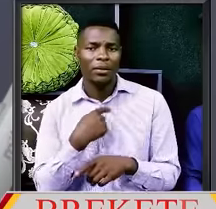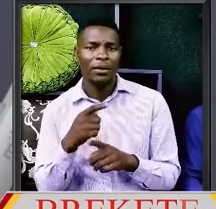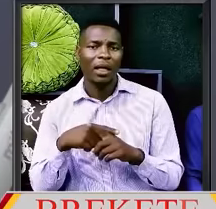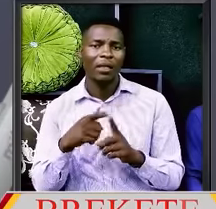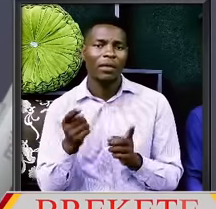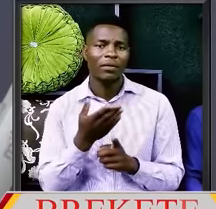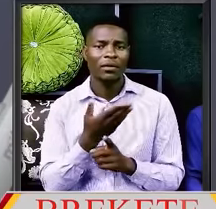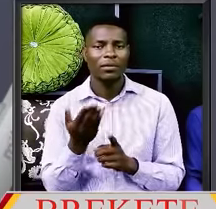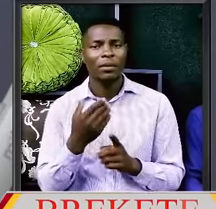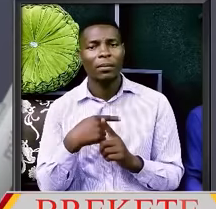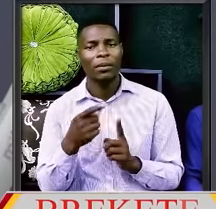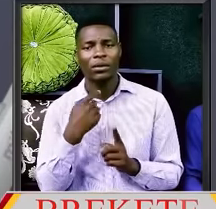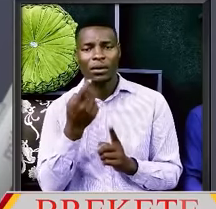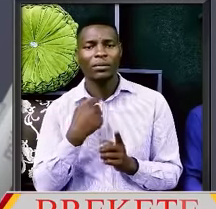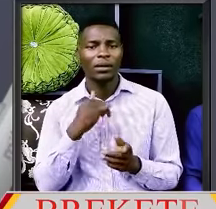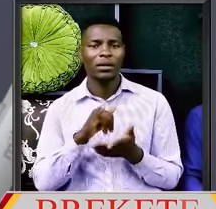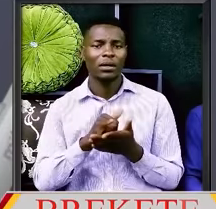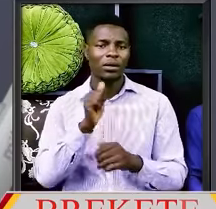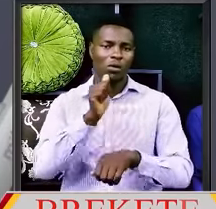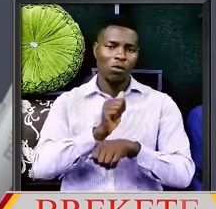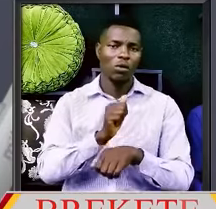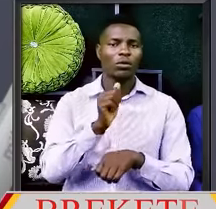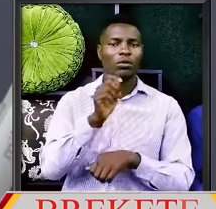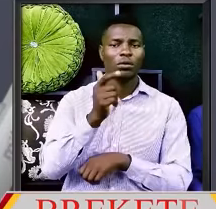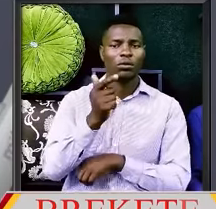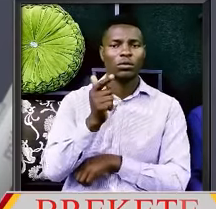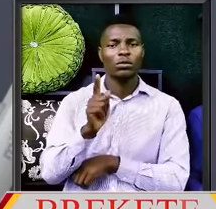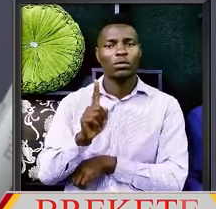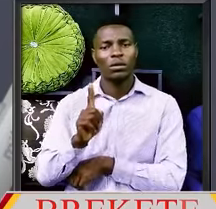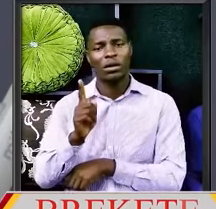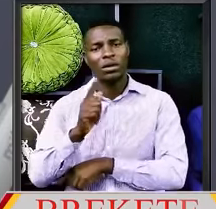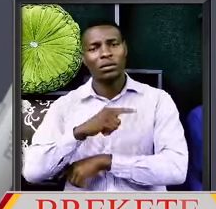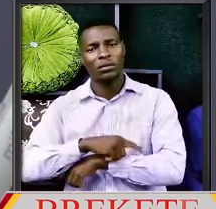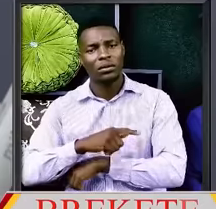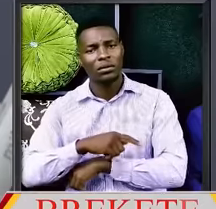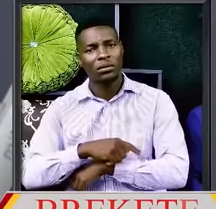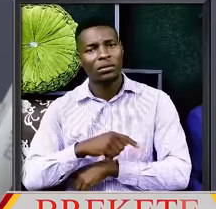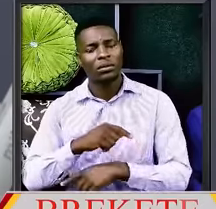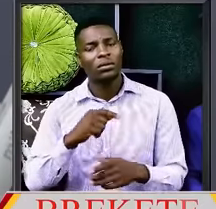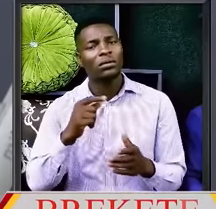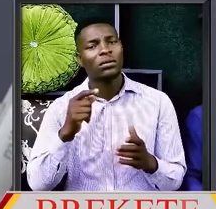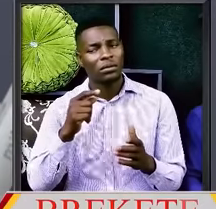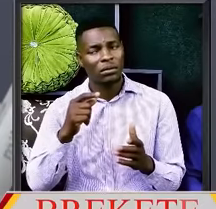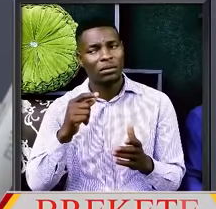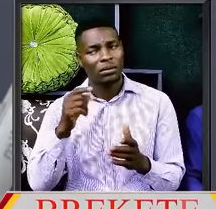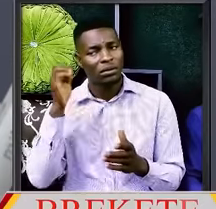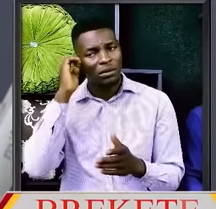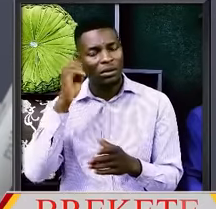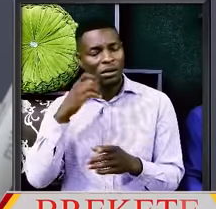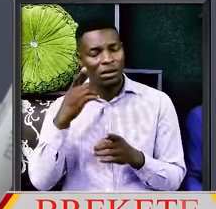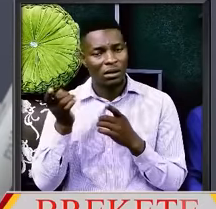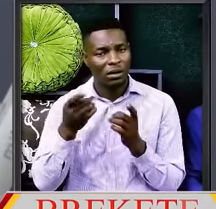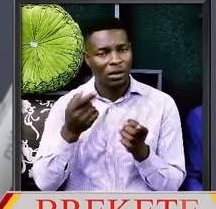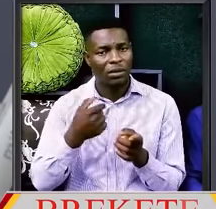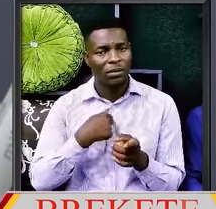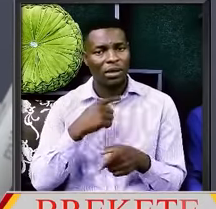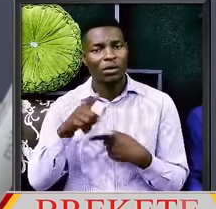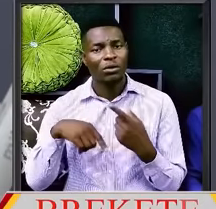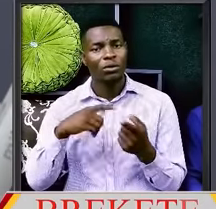to 21 base for Mopo. So DPO direct me. I went there,